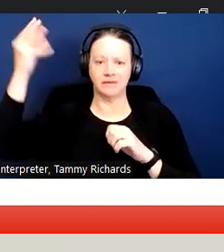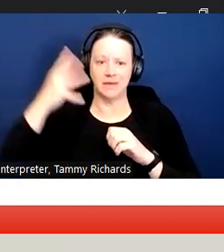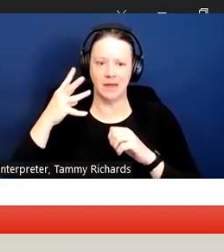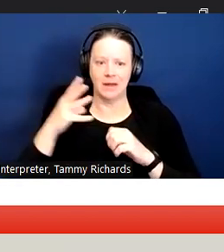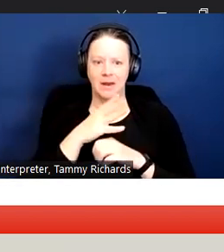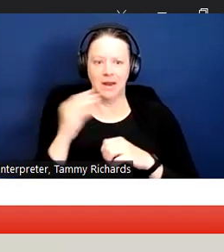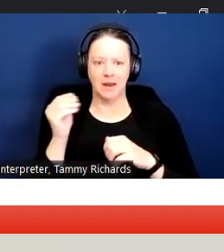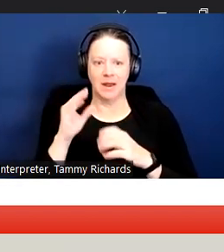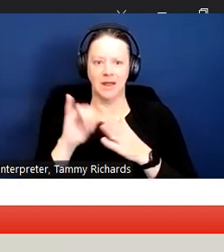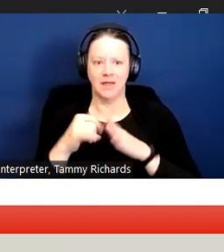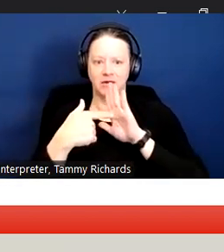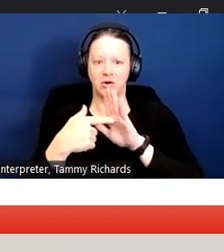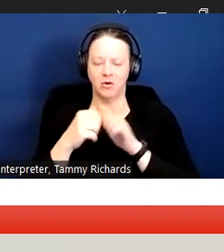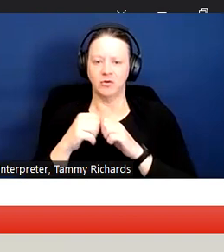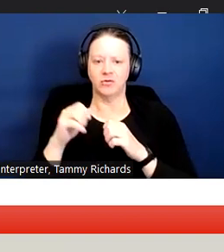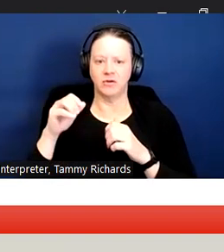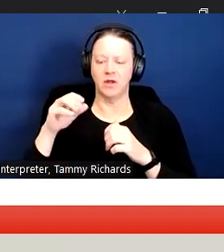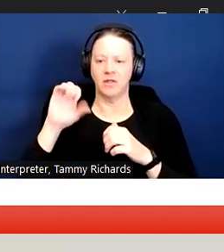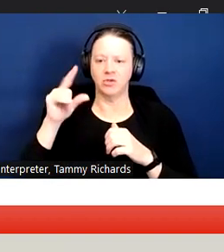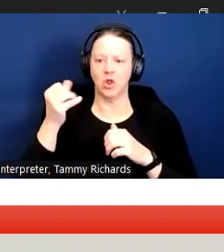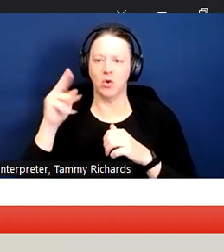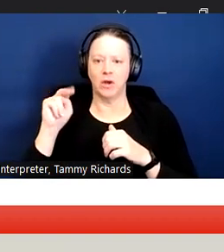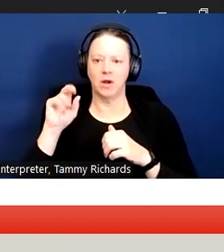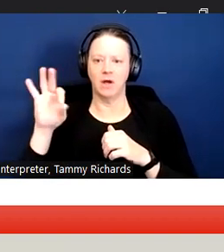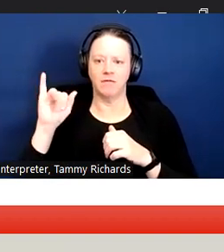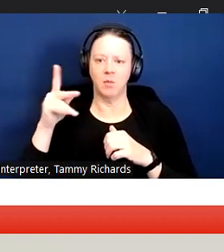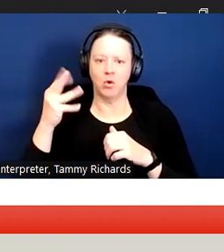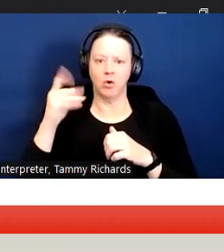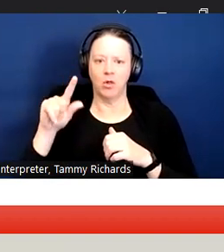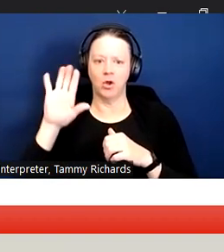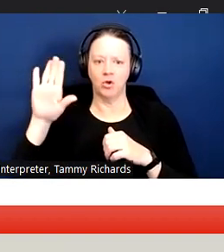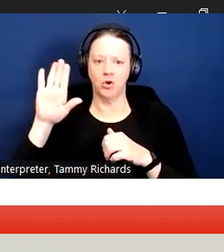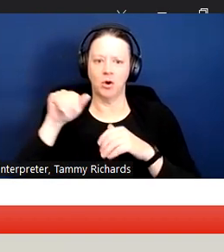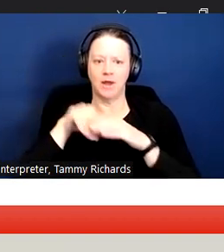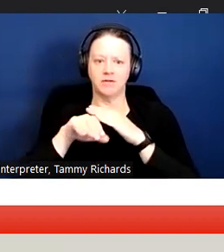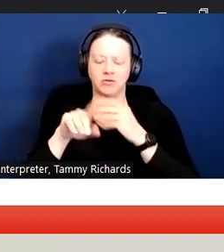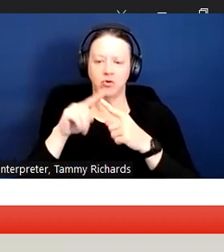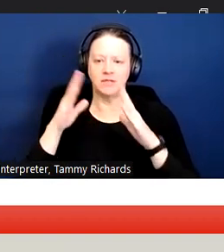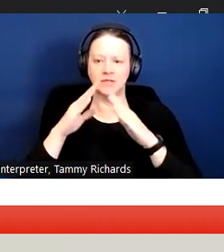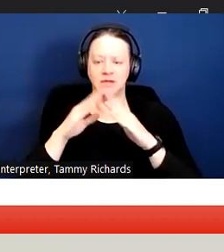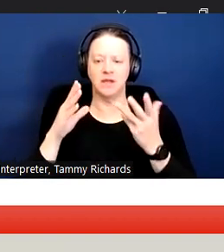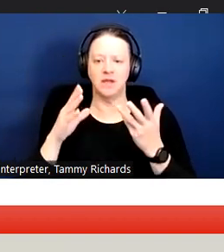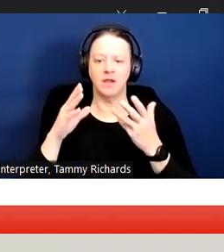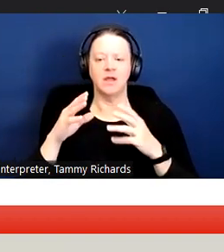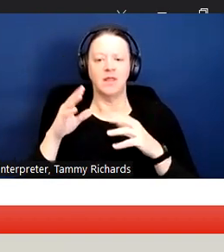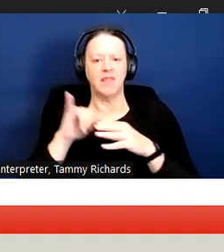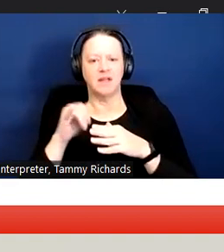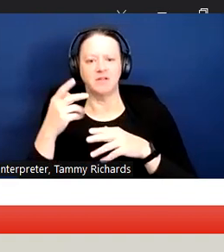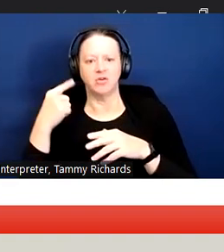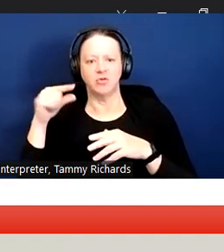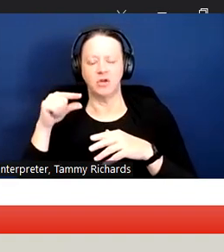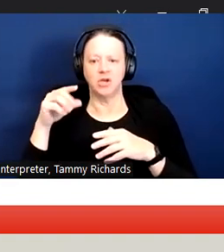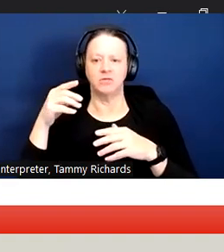portal. Finally, the slogan of the portal, Your Access to the City, follows in a turquoise green handwriting style and with a slight slant across the top